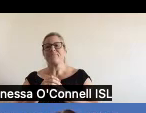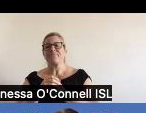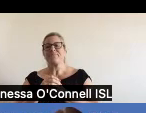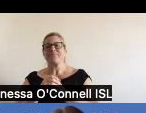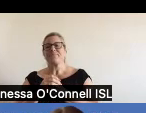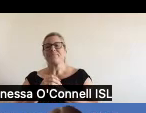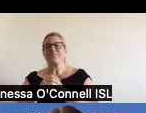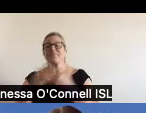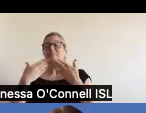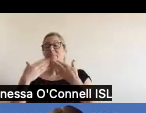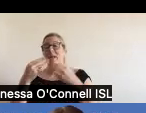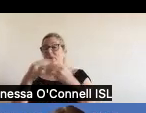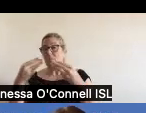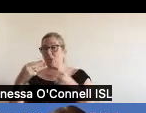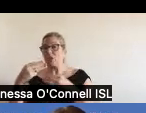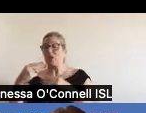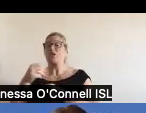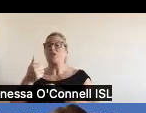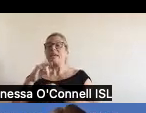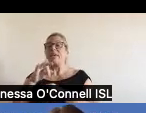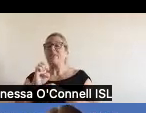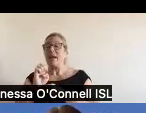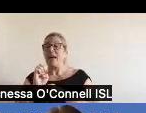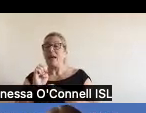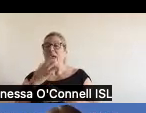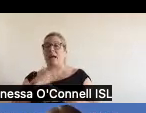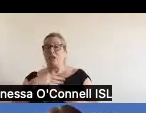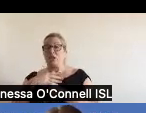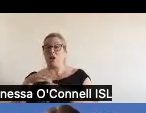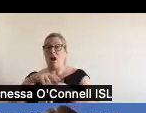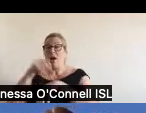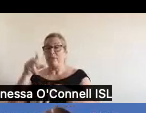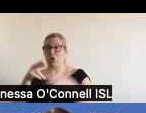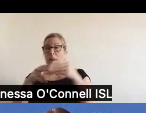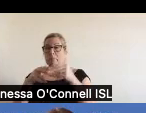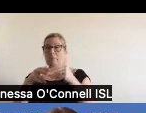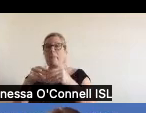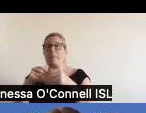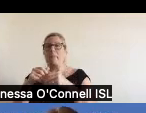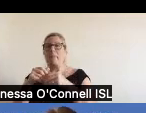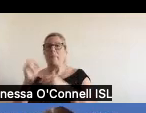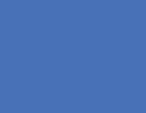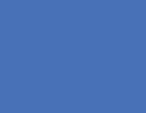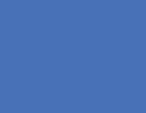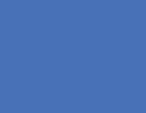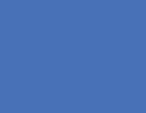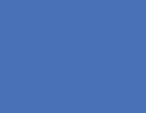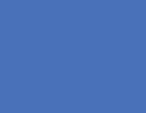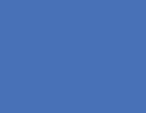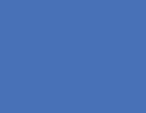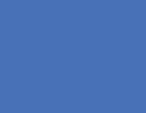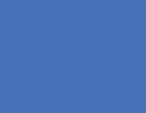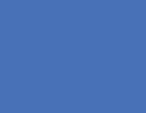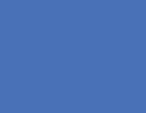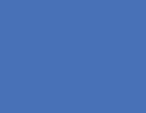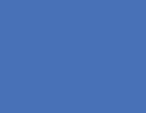Thank you so much, Aoife. I'll just get you to stop sharing your presentation. I have to say it's really incredible that you're doing all of